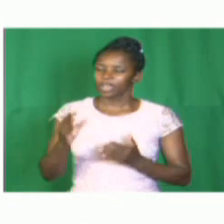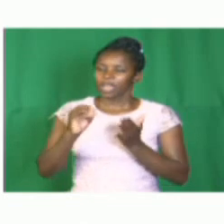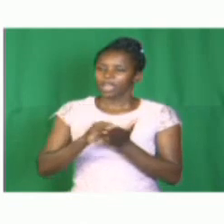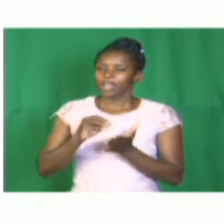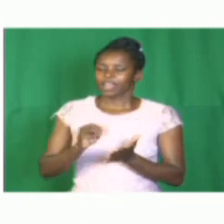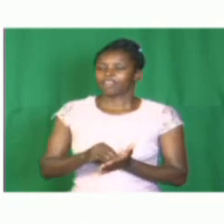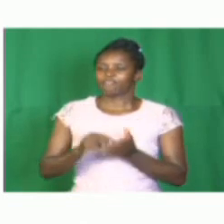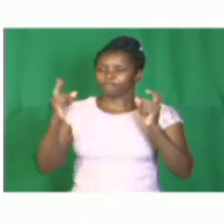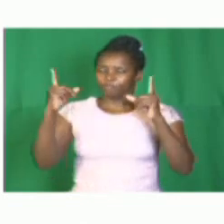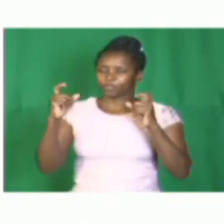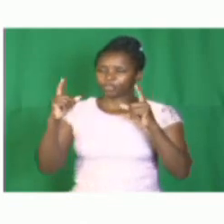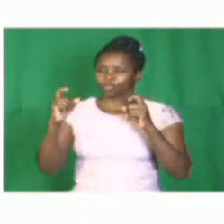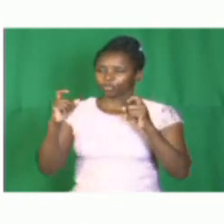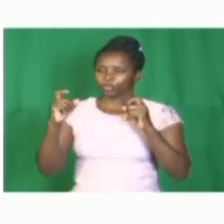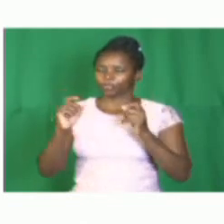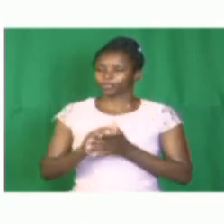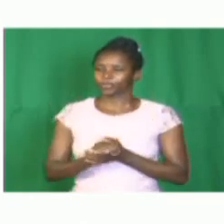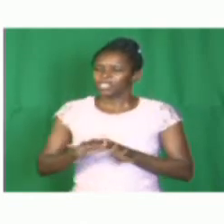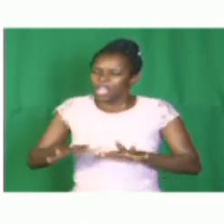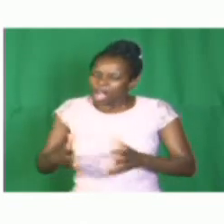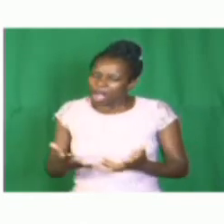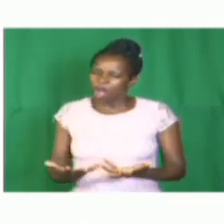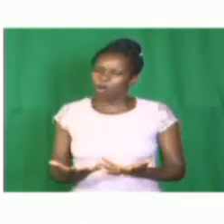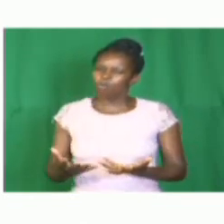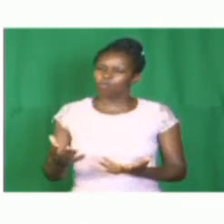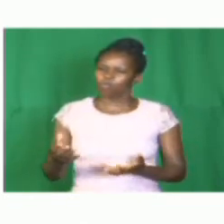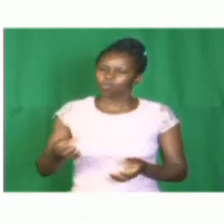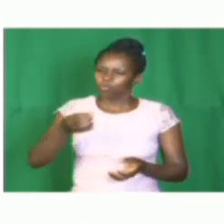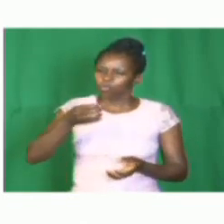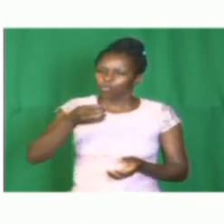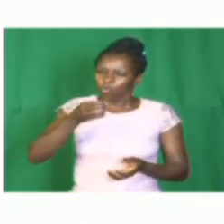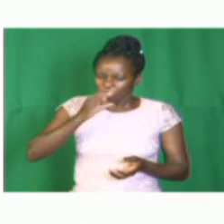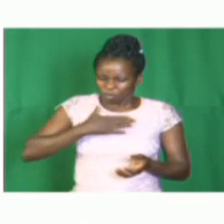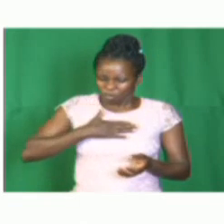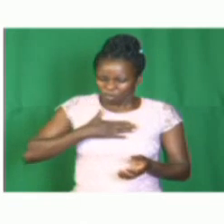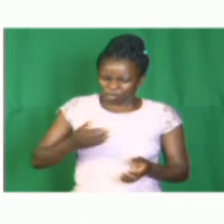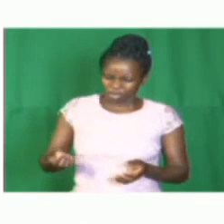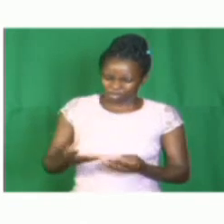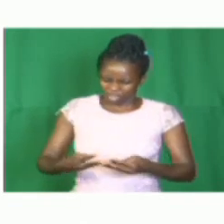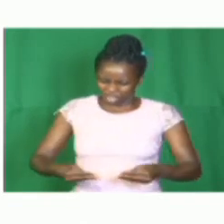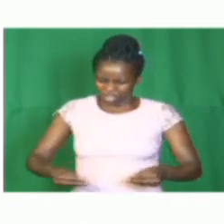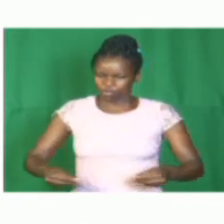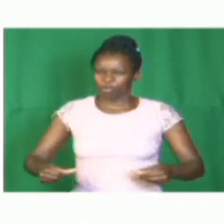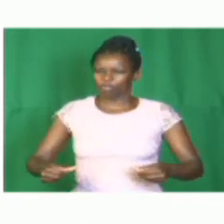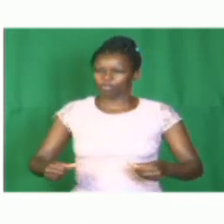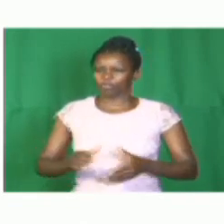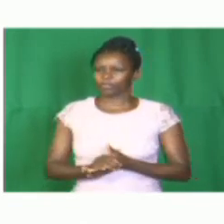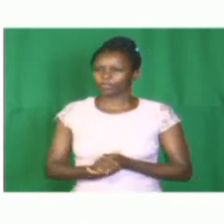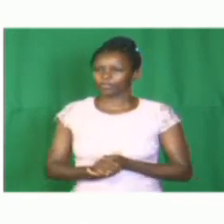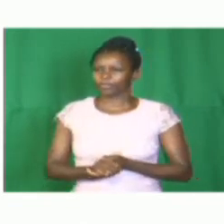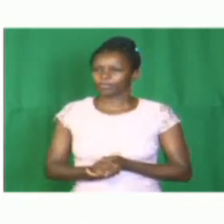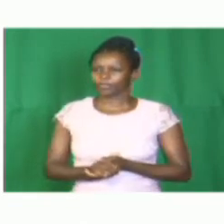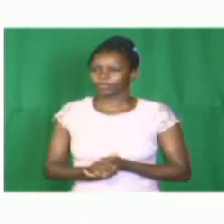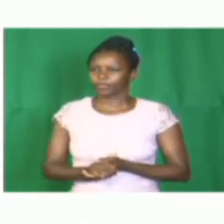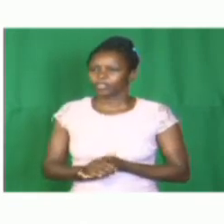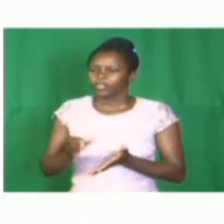this demonstration of how the solute dissolves in the liquid. Here, dear learners,